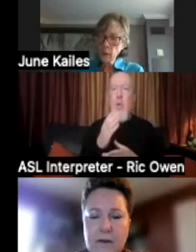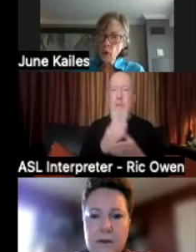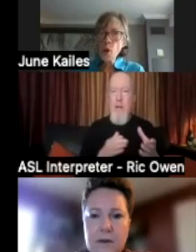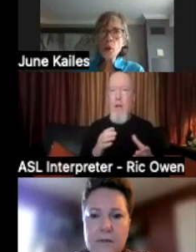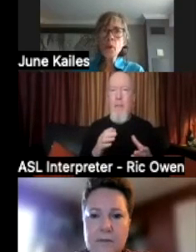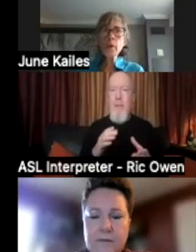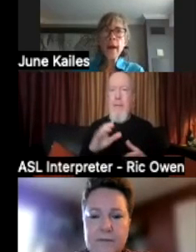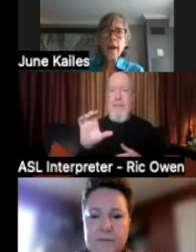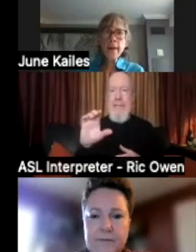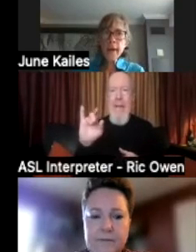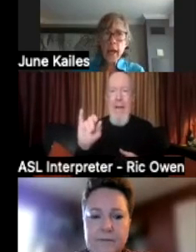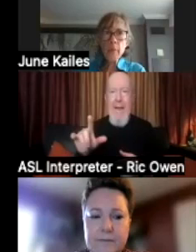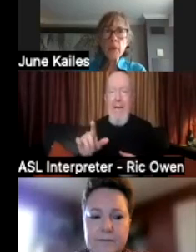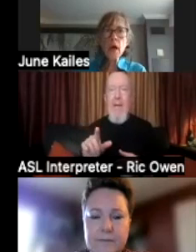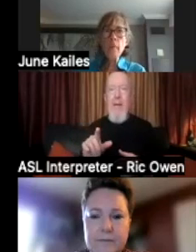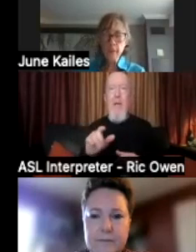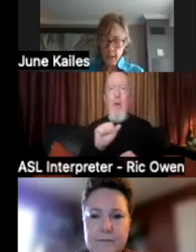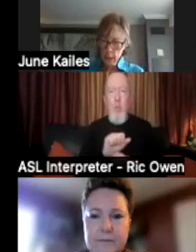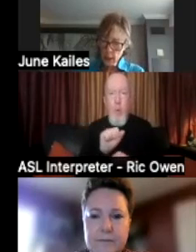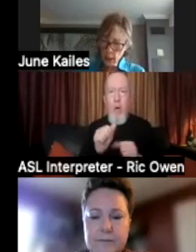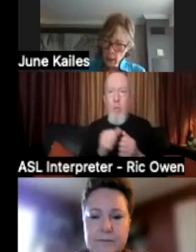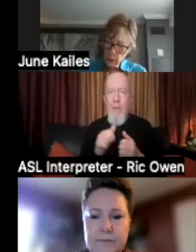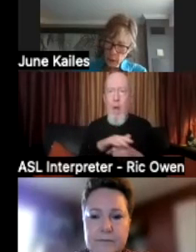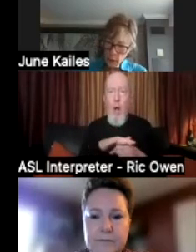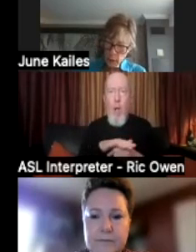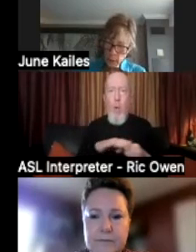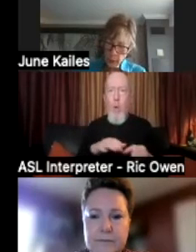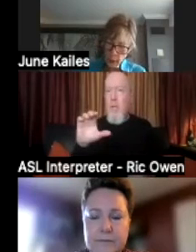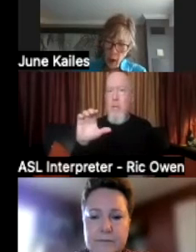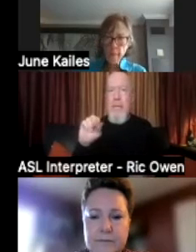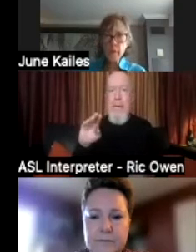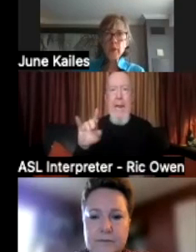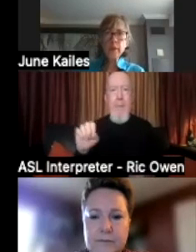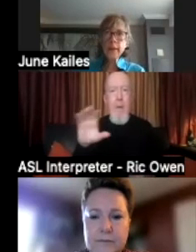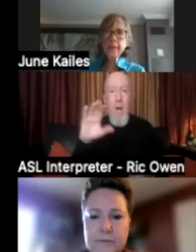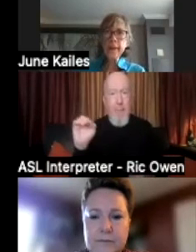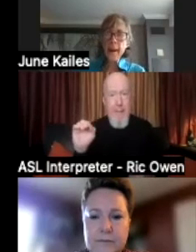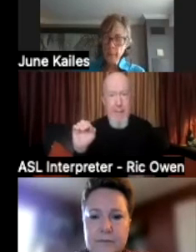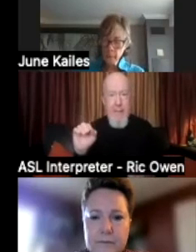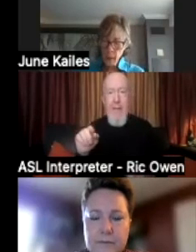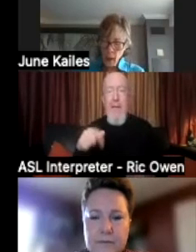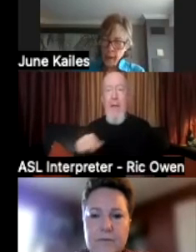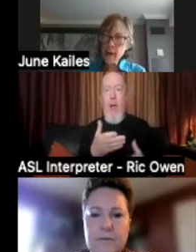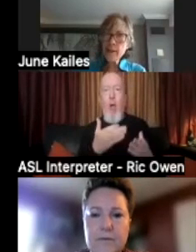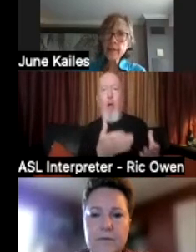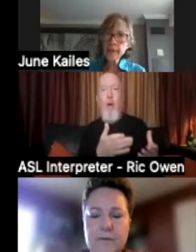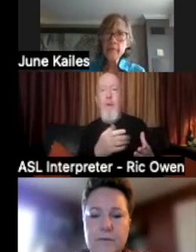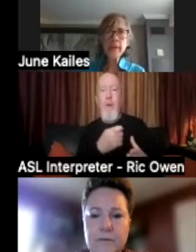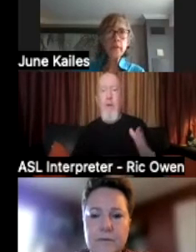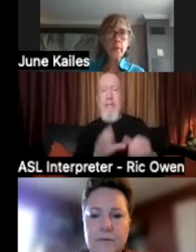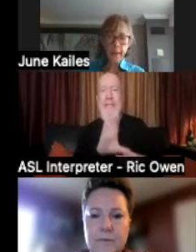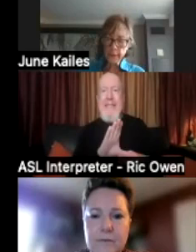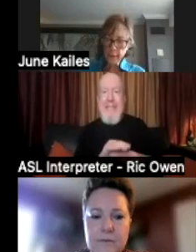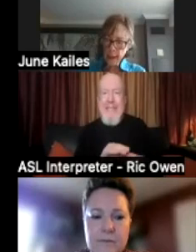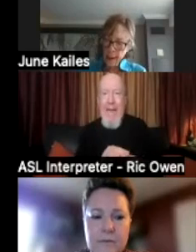with the local cable companies to offer discount